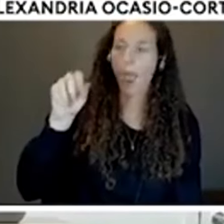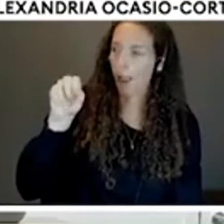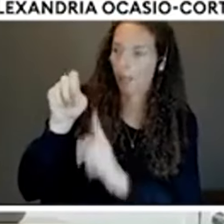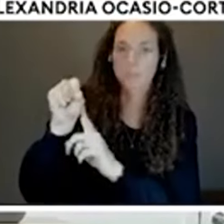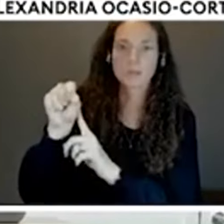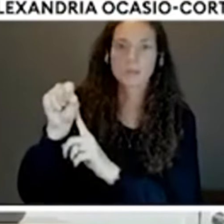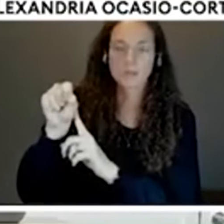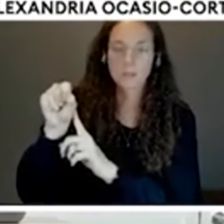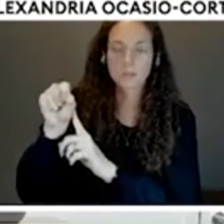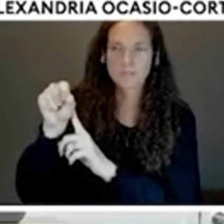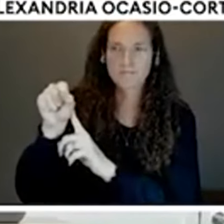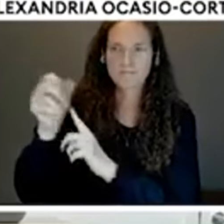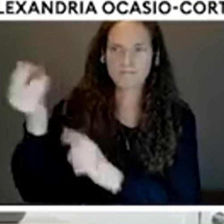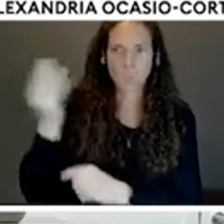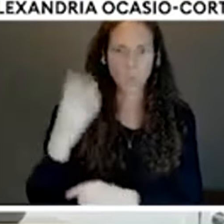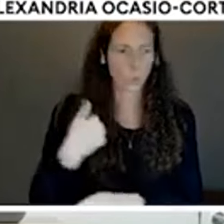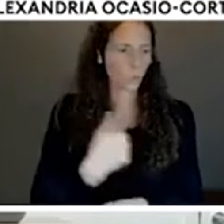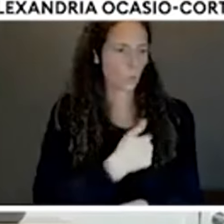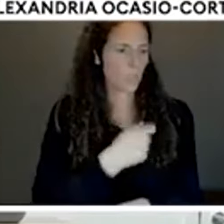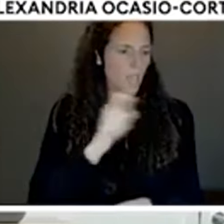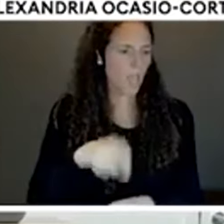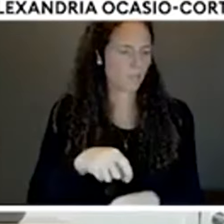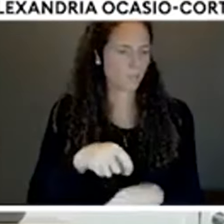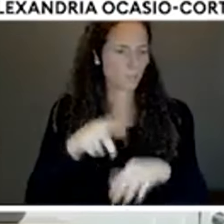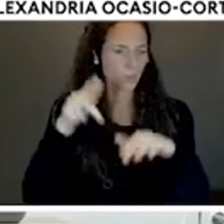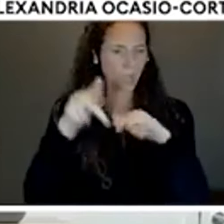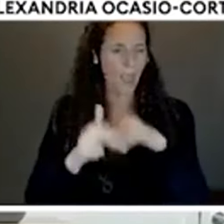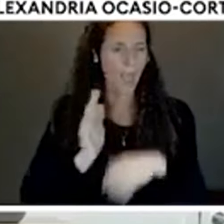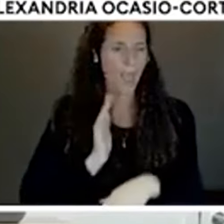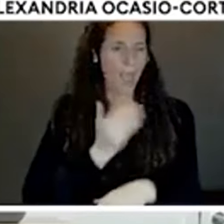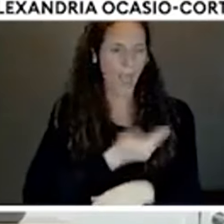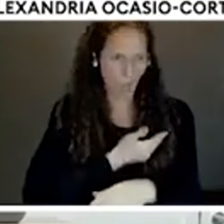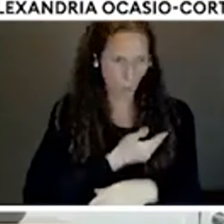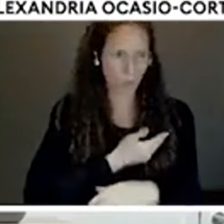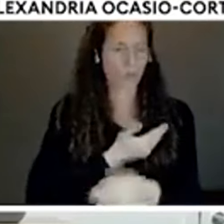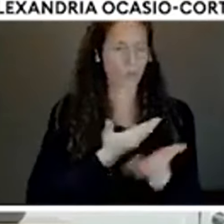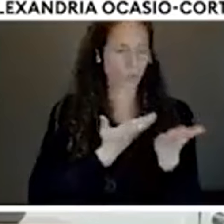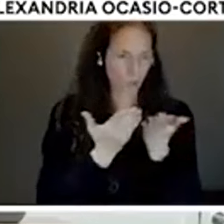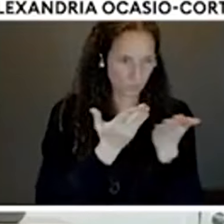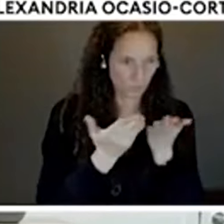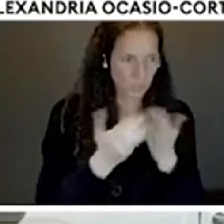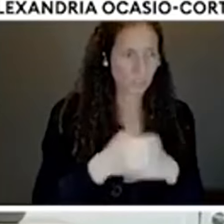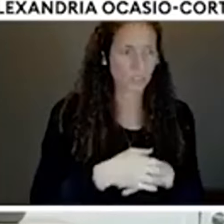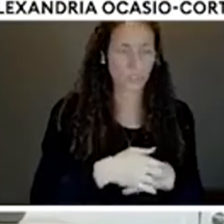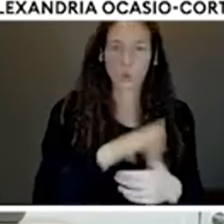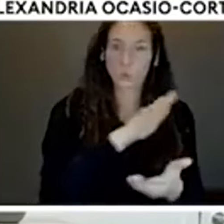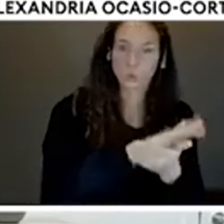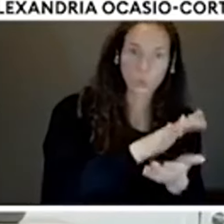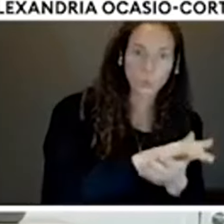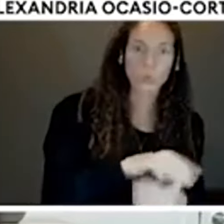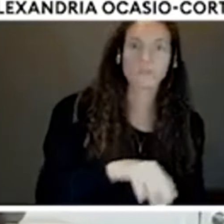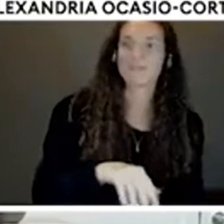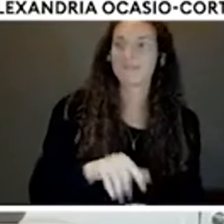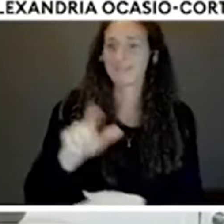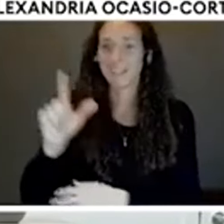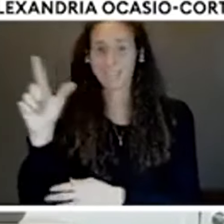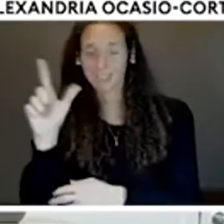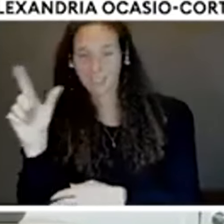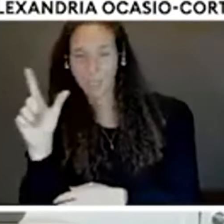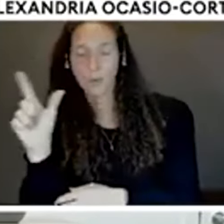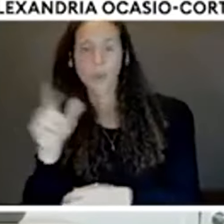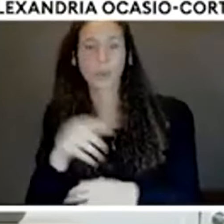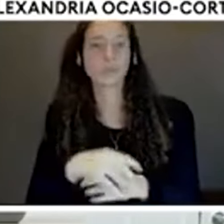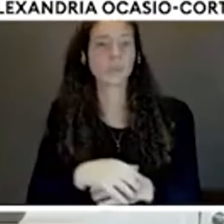on our services, on schools, on libraries, on summer youth employment in order to